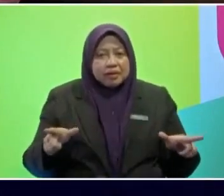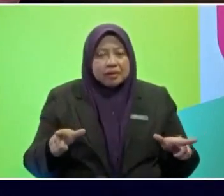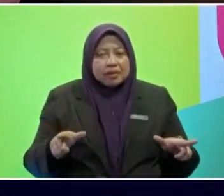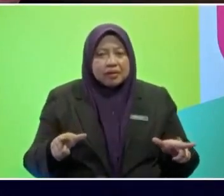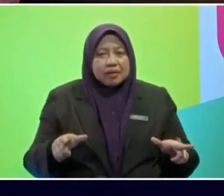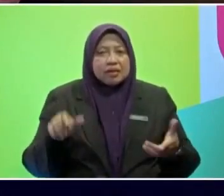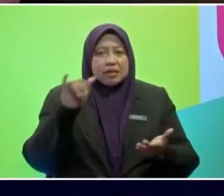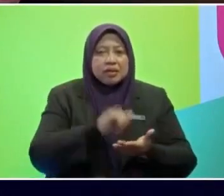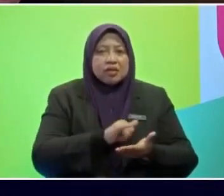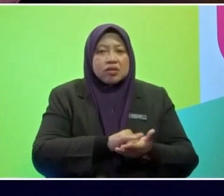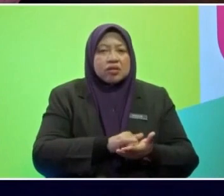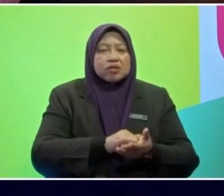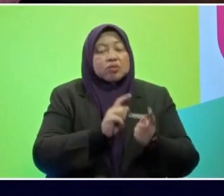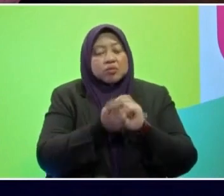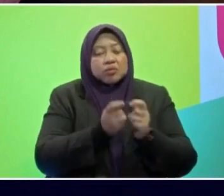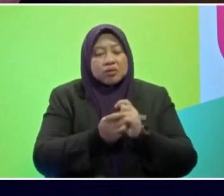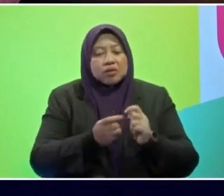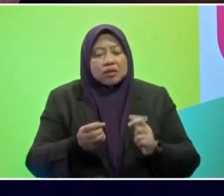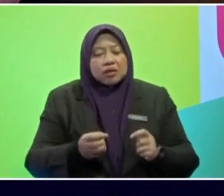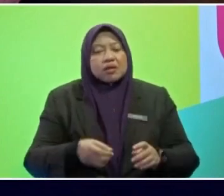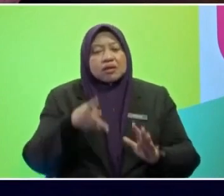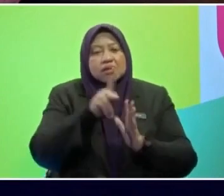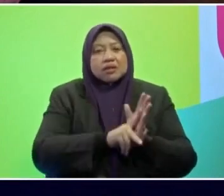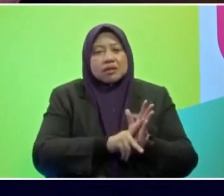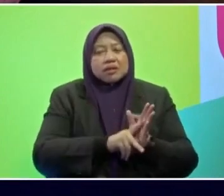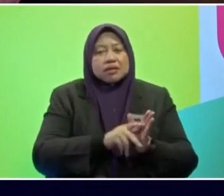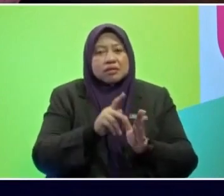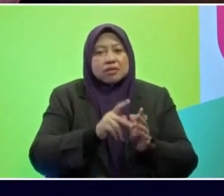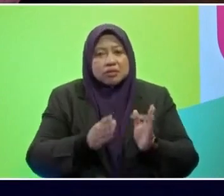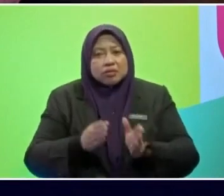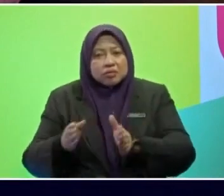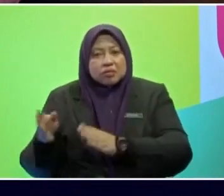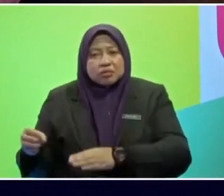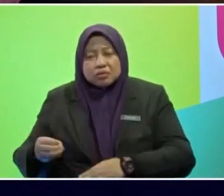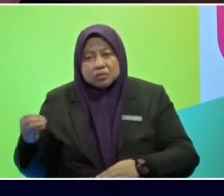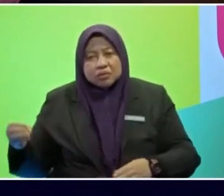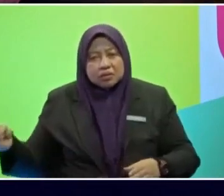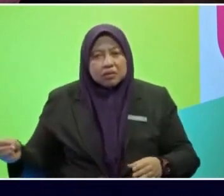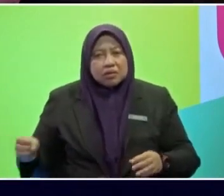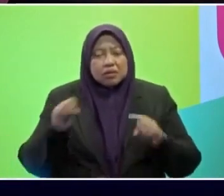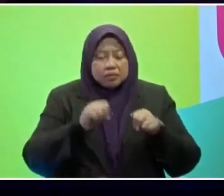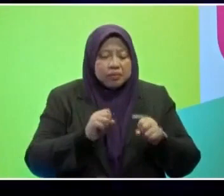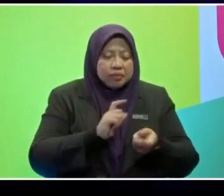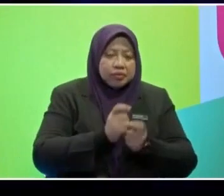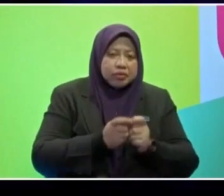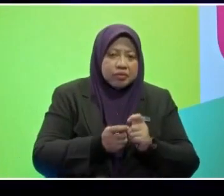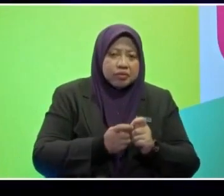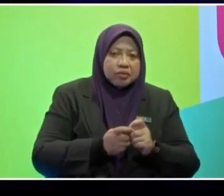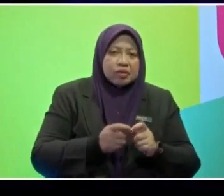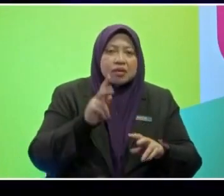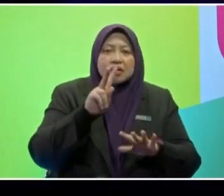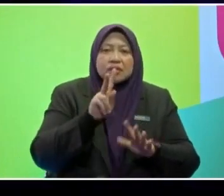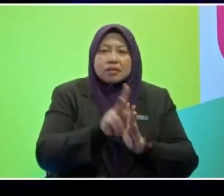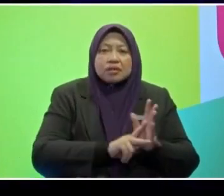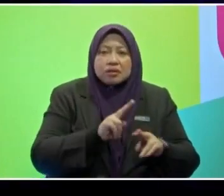meant by changing the orientation of the object. Okay. You can even change it in other positions. In other positions, can I perhaps